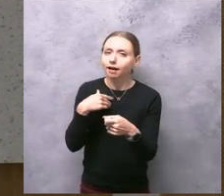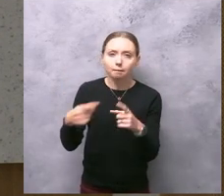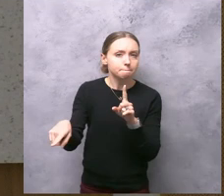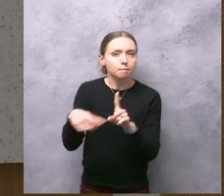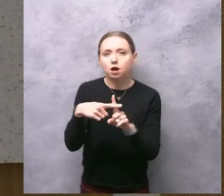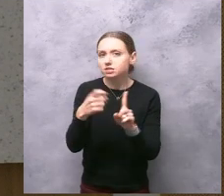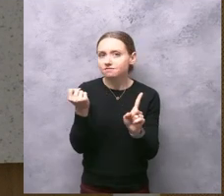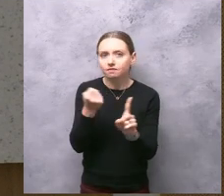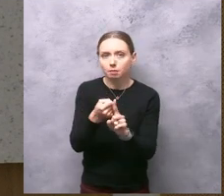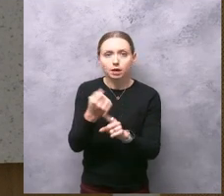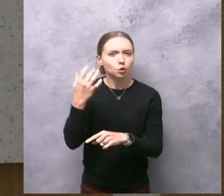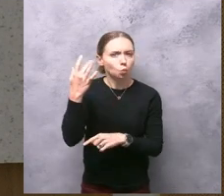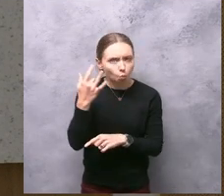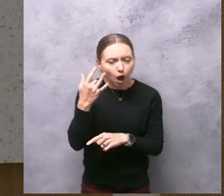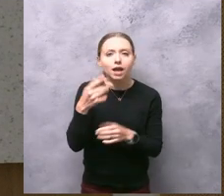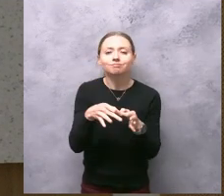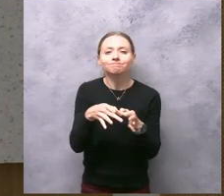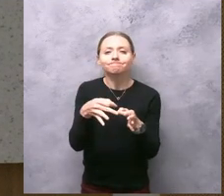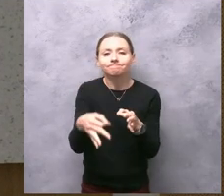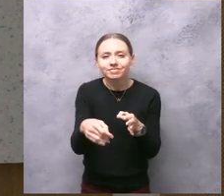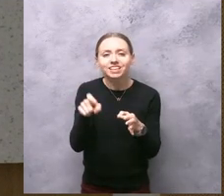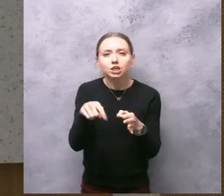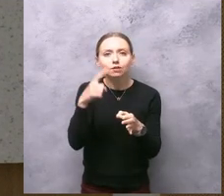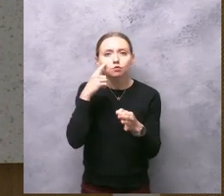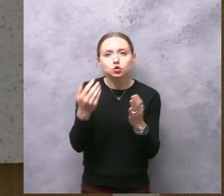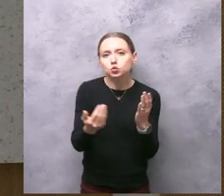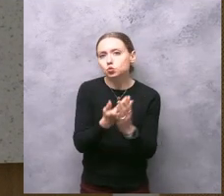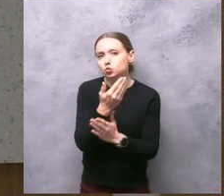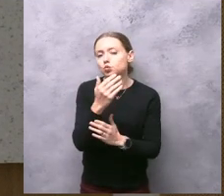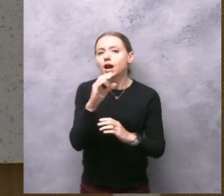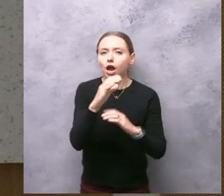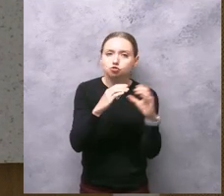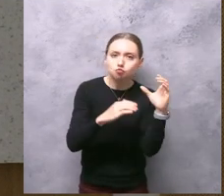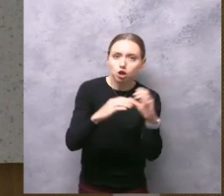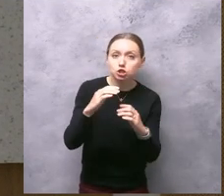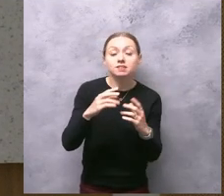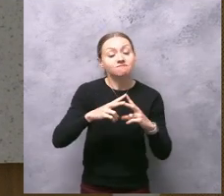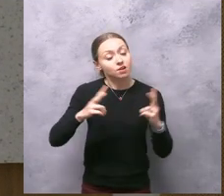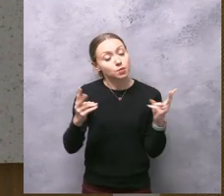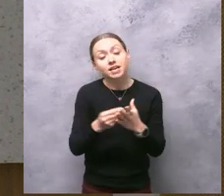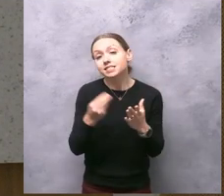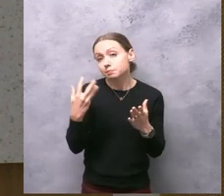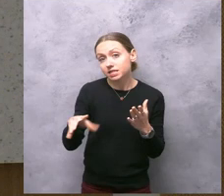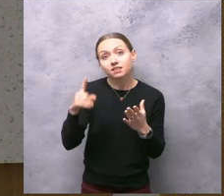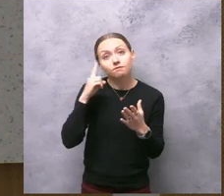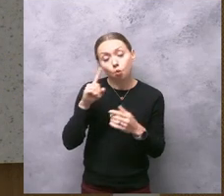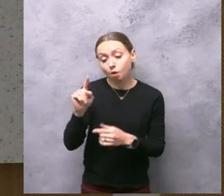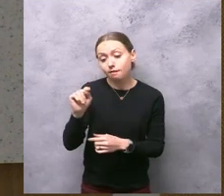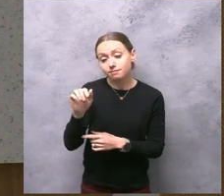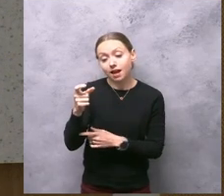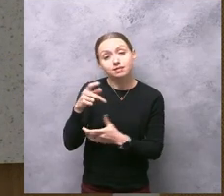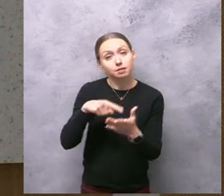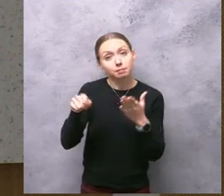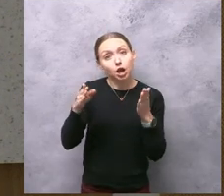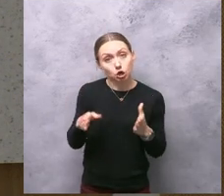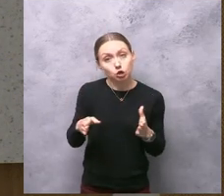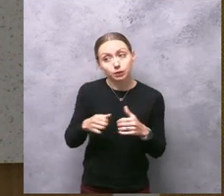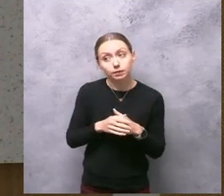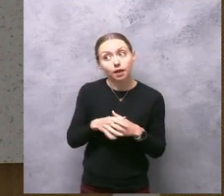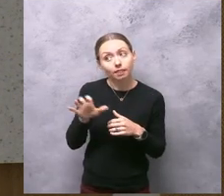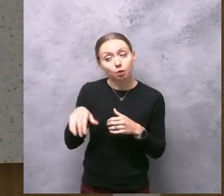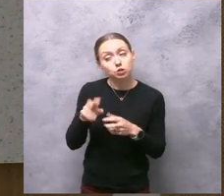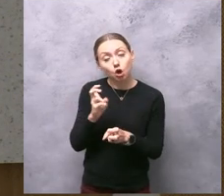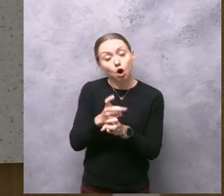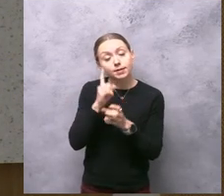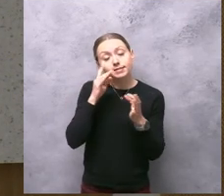it delayed the need for new construction, which is very expensive for our taxpayers. So although that was a hard decision to have to